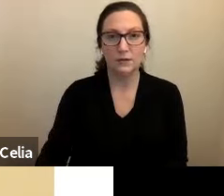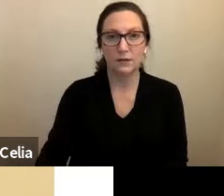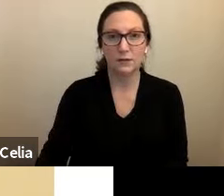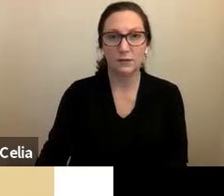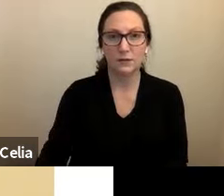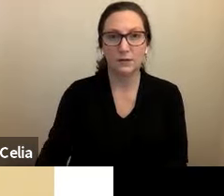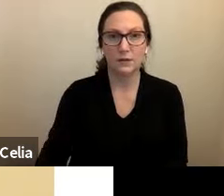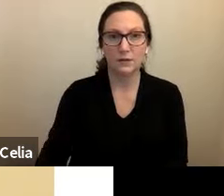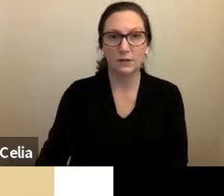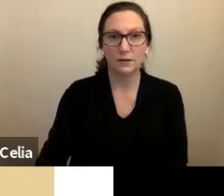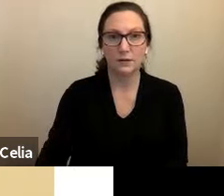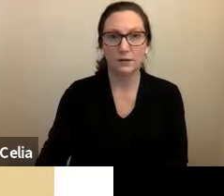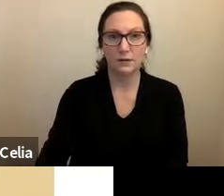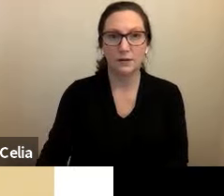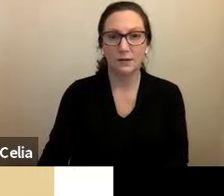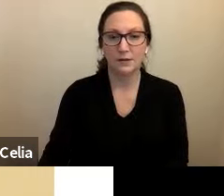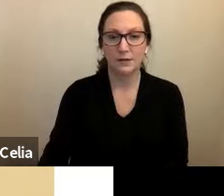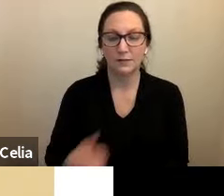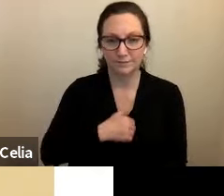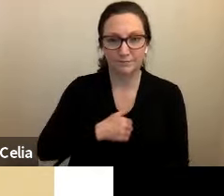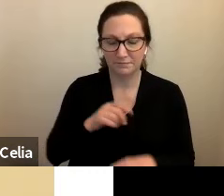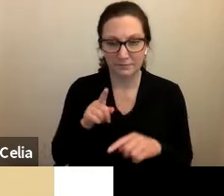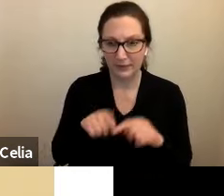I can't get to the arrows.